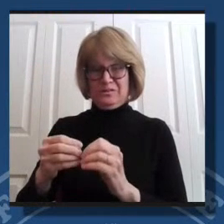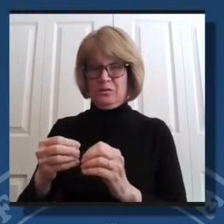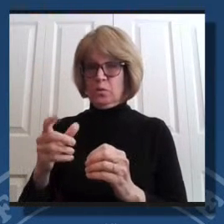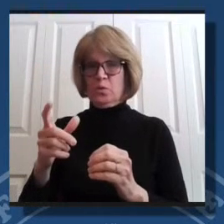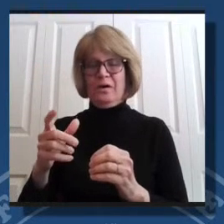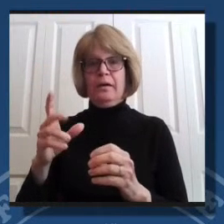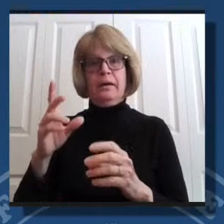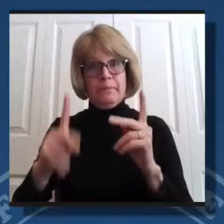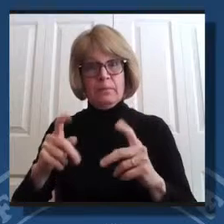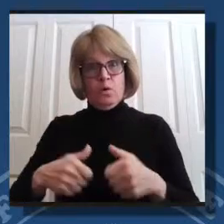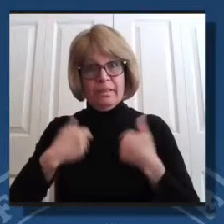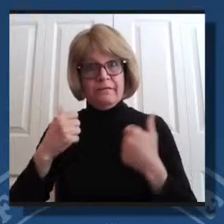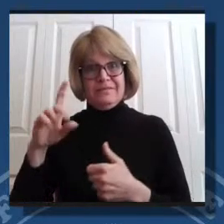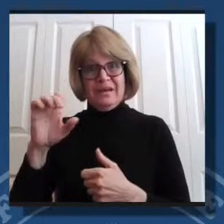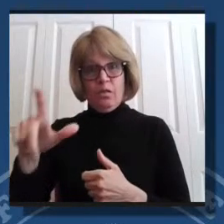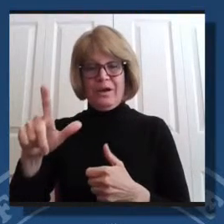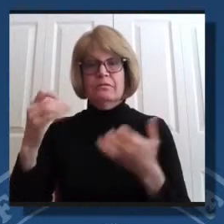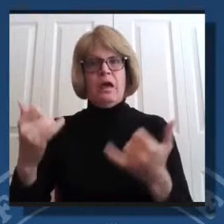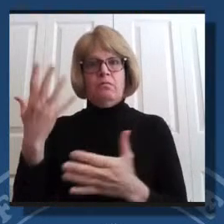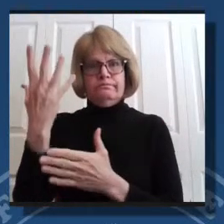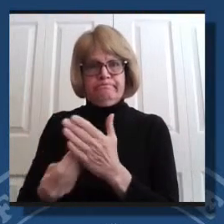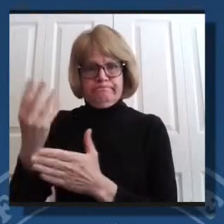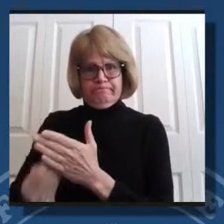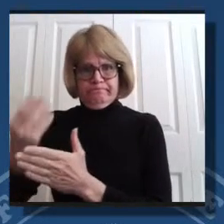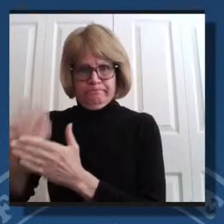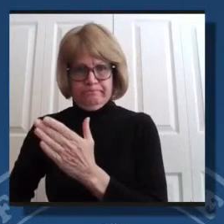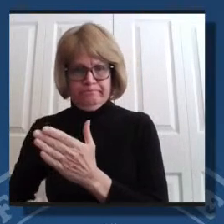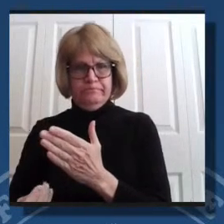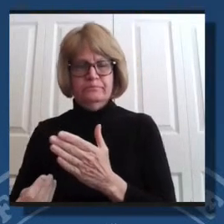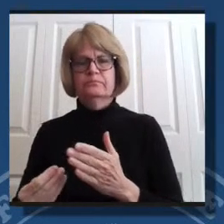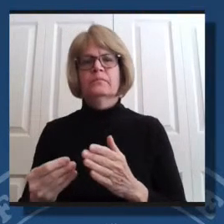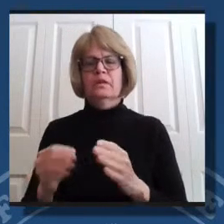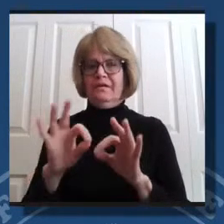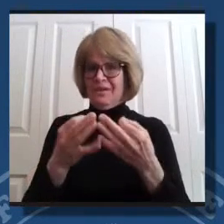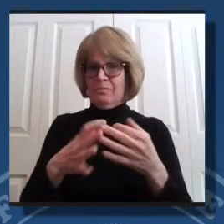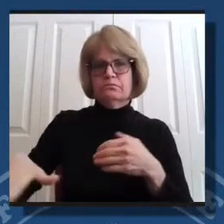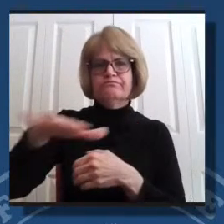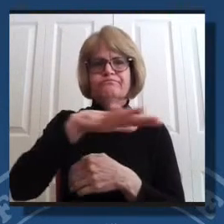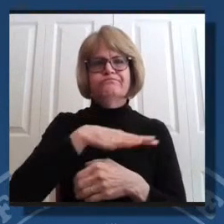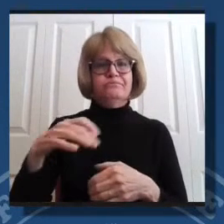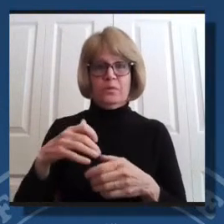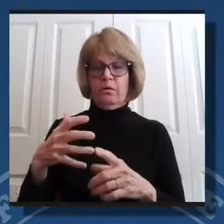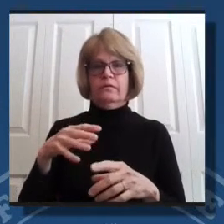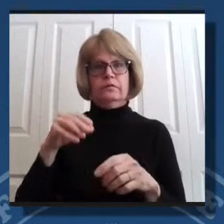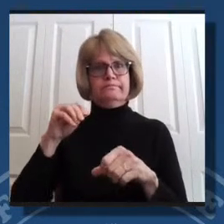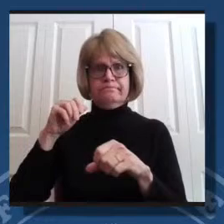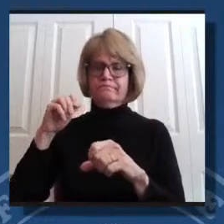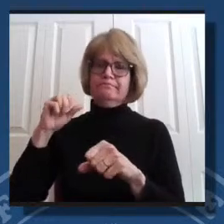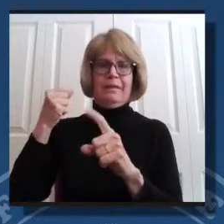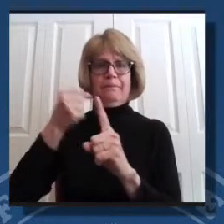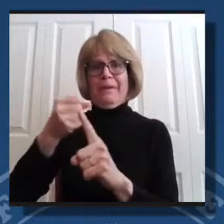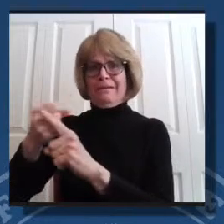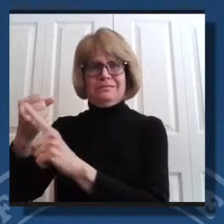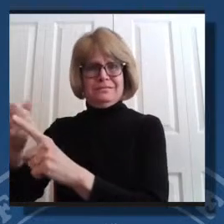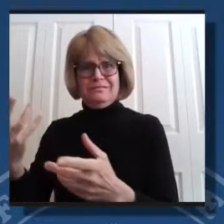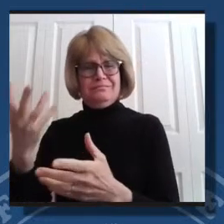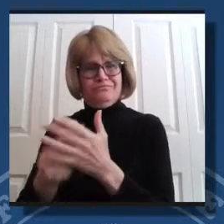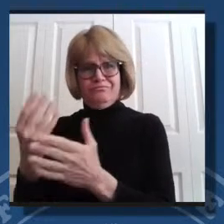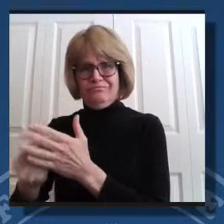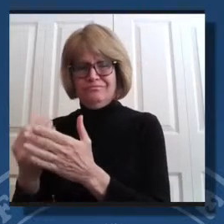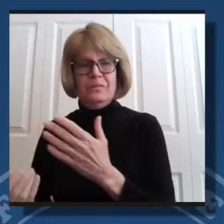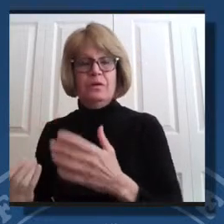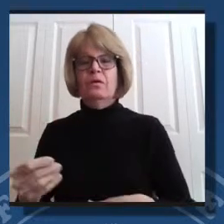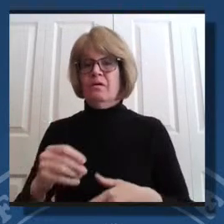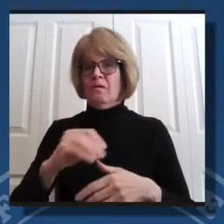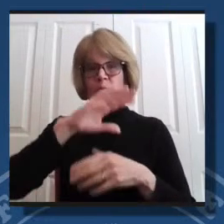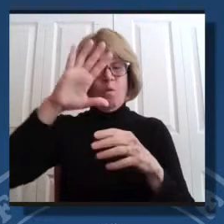with us, and families across our state who are impacted by their loss. Tragically, these fatalities have occurred in all 3